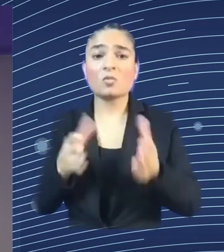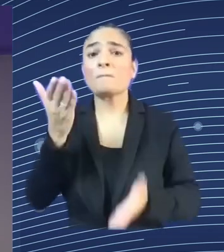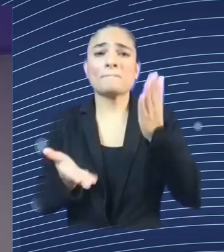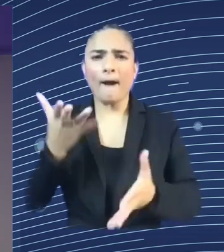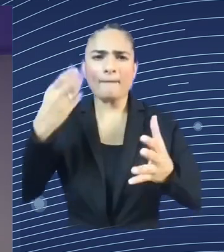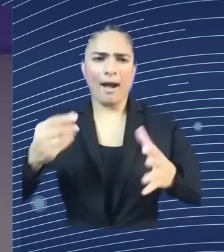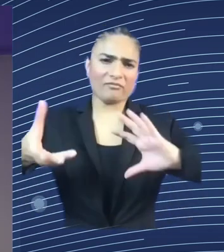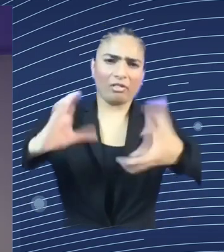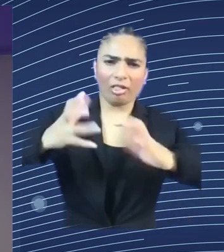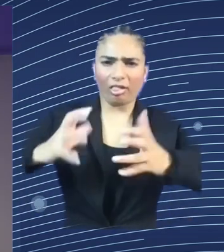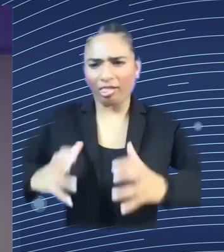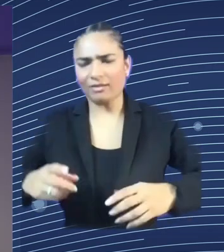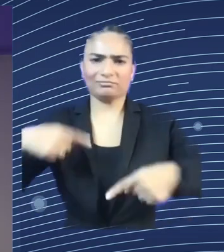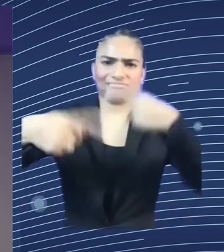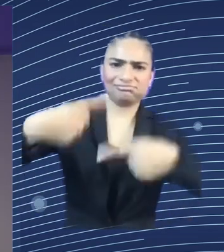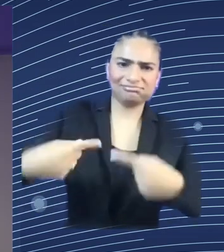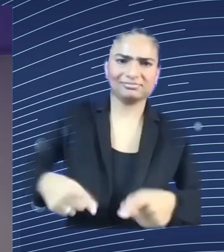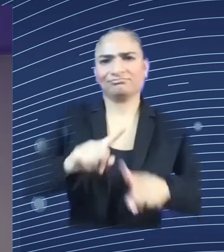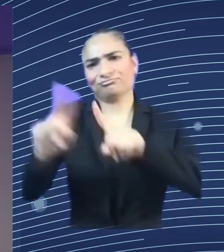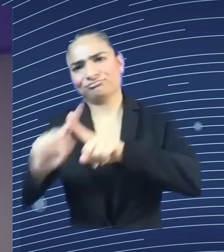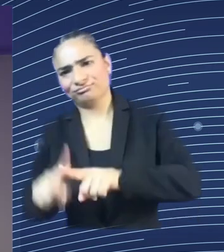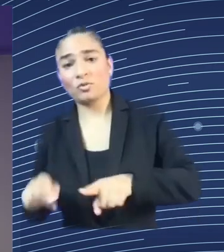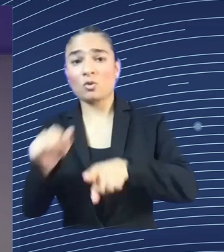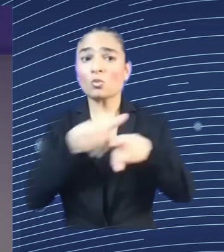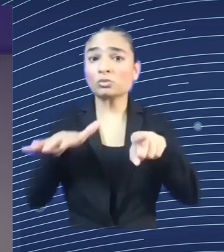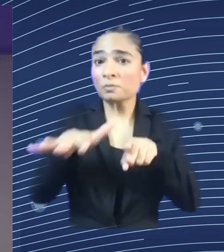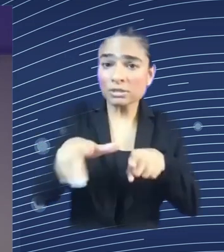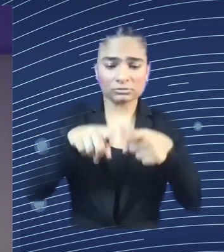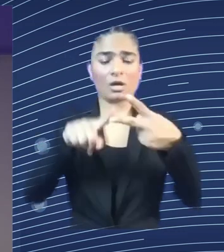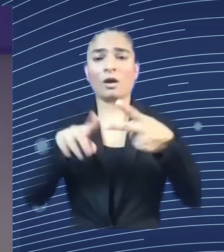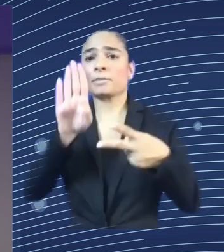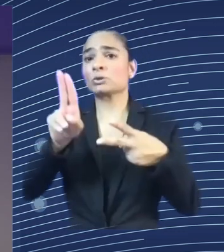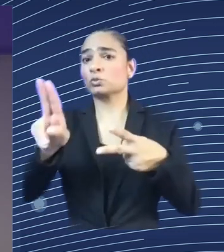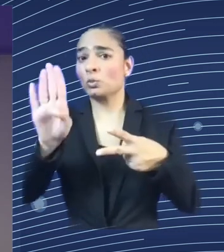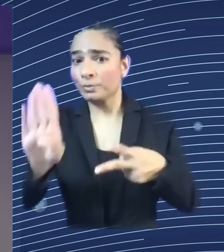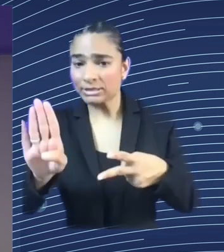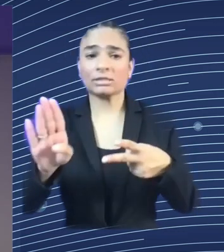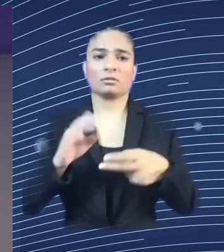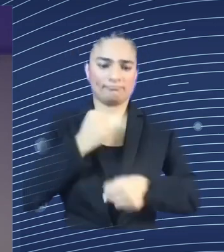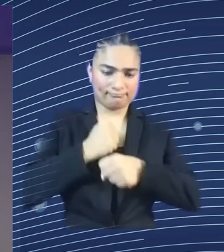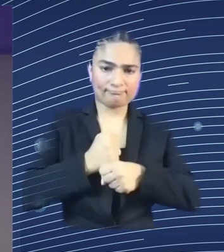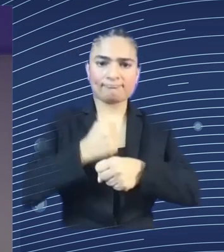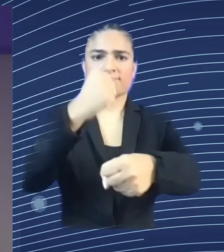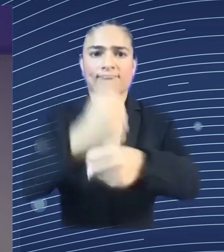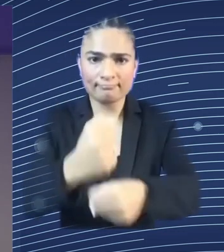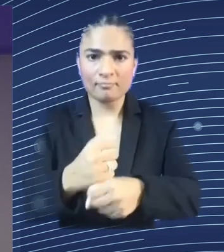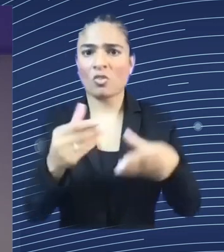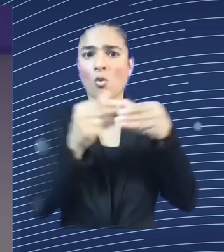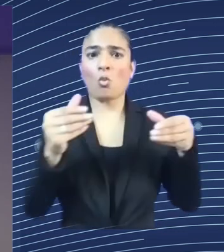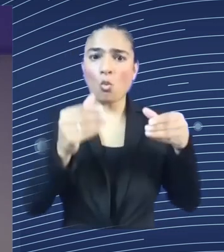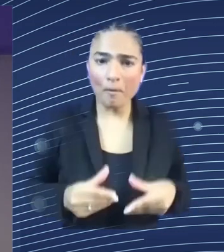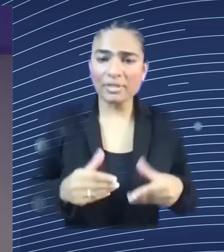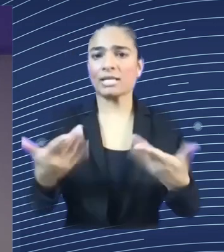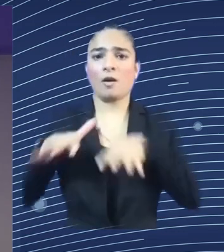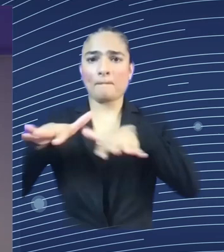things. So these are the things that we show on the platform. We try to put a weighting. We try to make sure that if the data comes